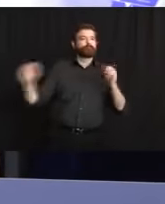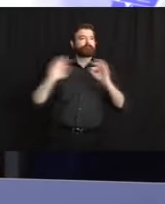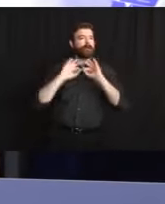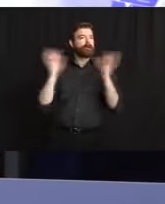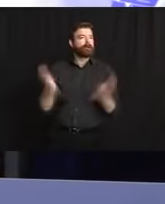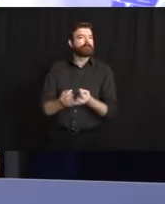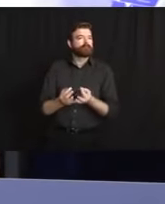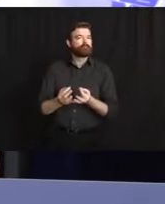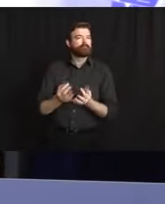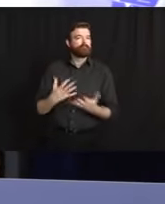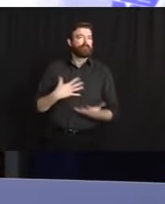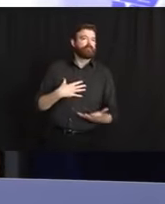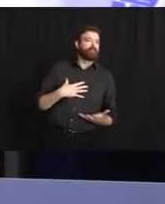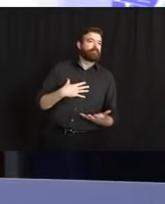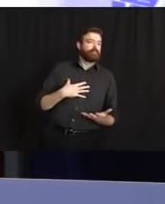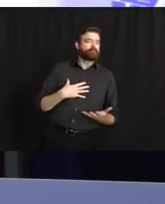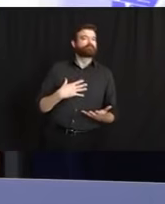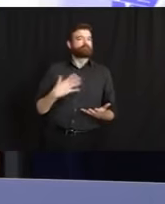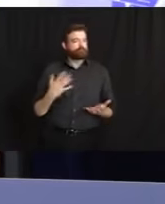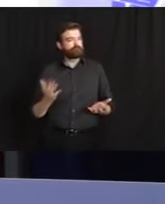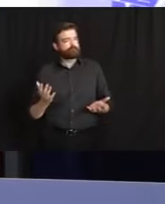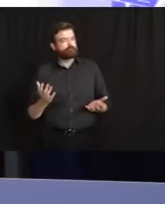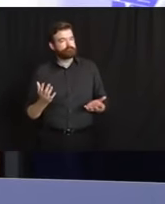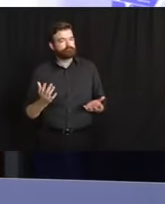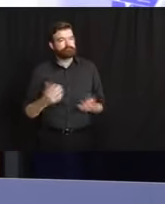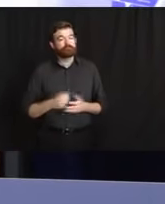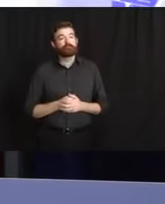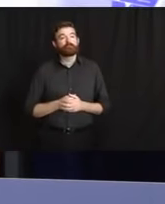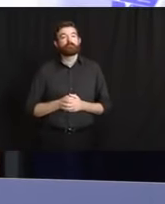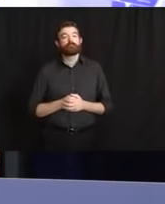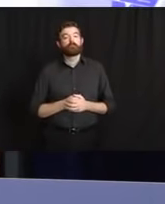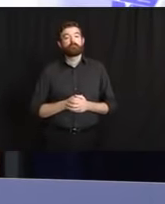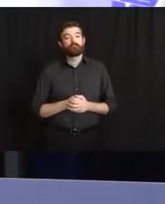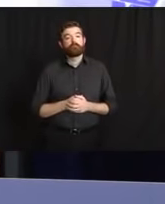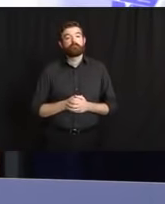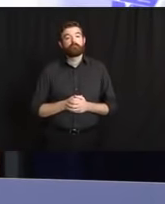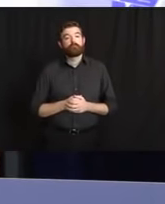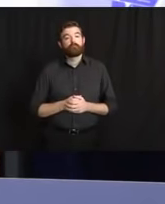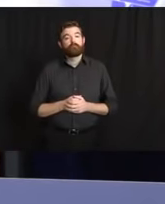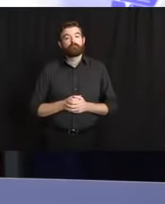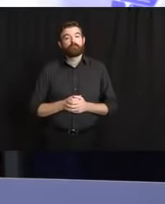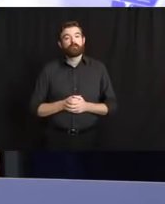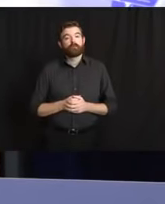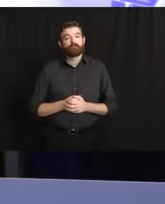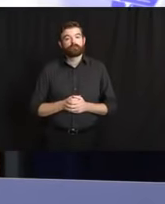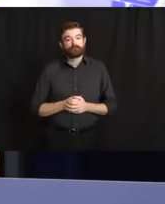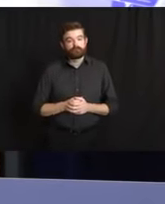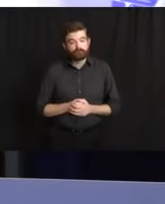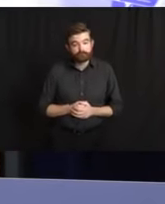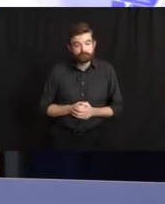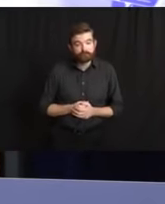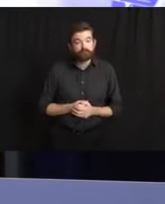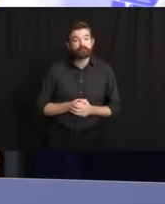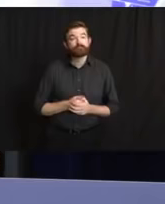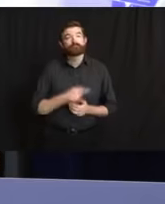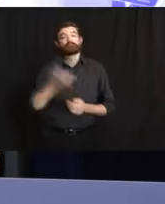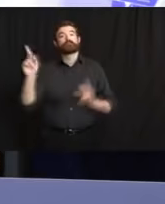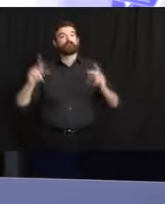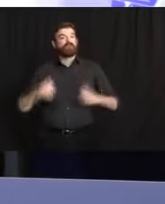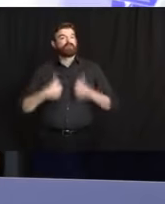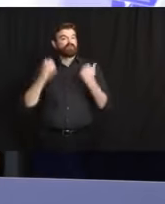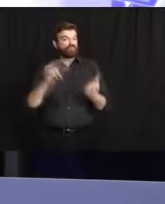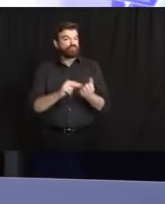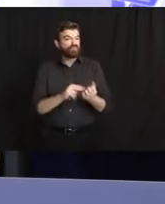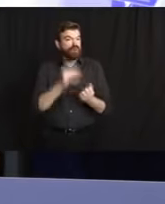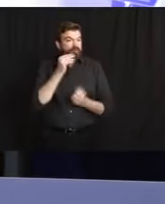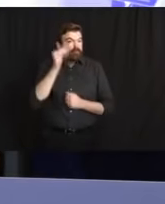We recognize that this hardship has been particularly difficult and stressful for those living in a long-term care setting and for